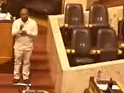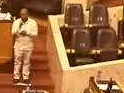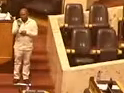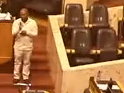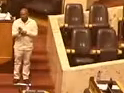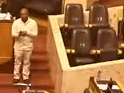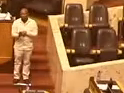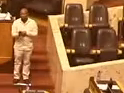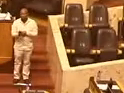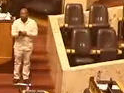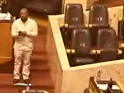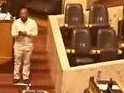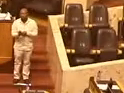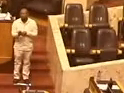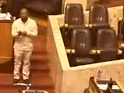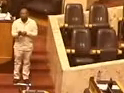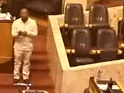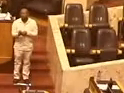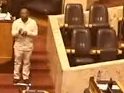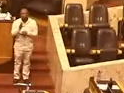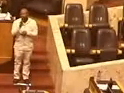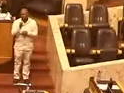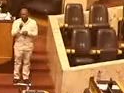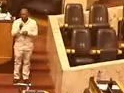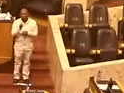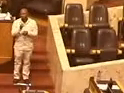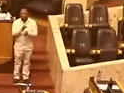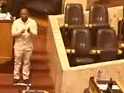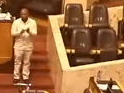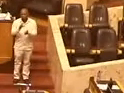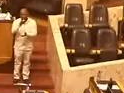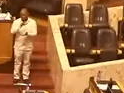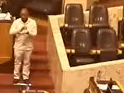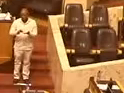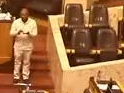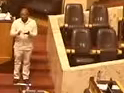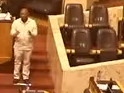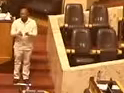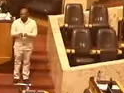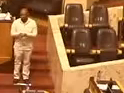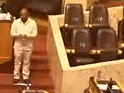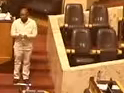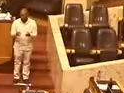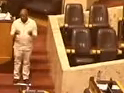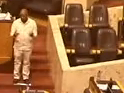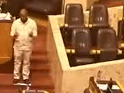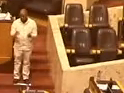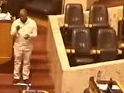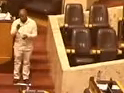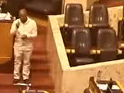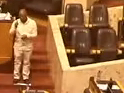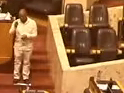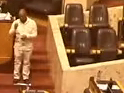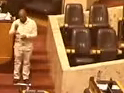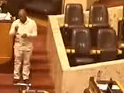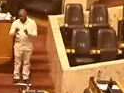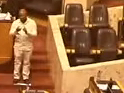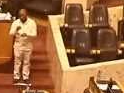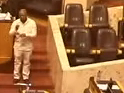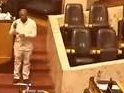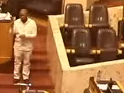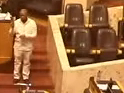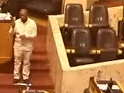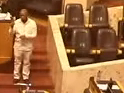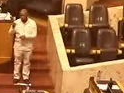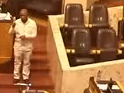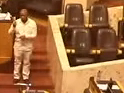A 9-kilometer upgrading from gravel to surface standard of road Z431 from end of Tar to Khora entrance,